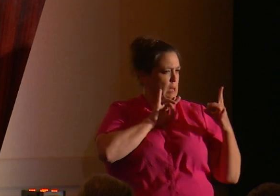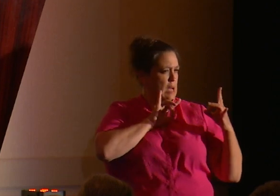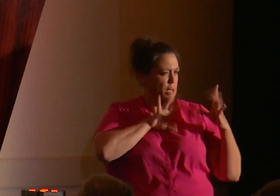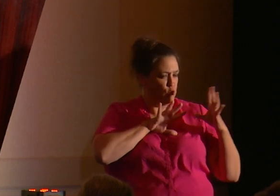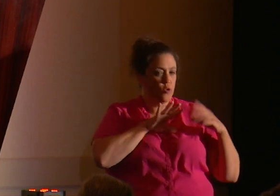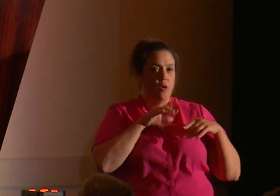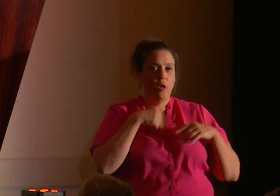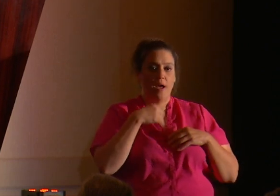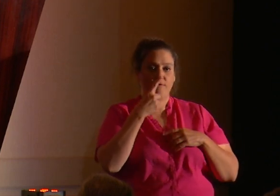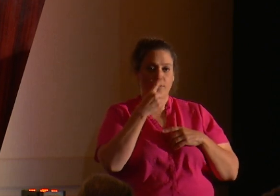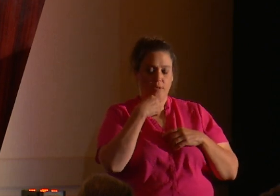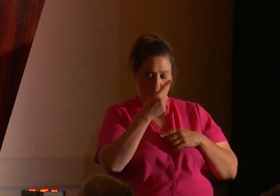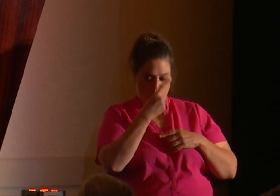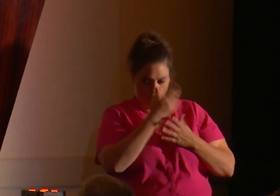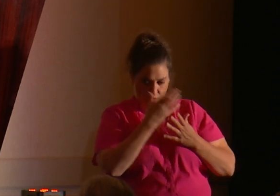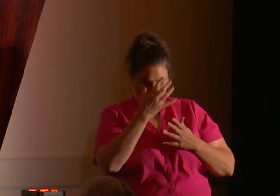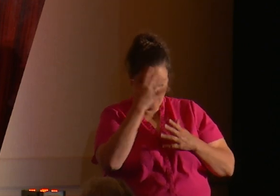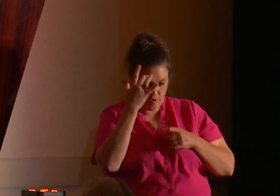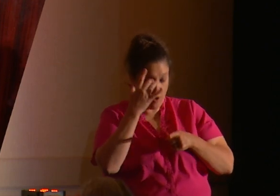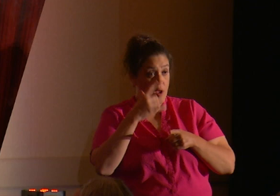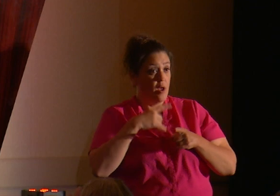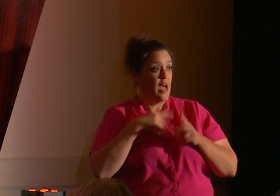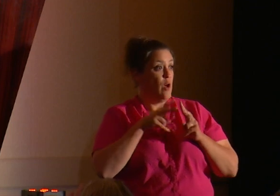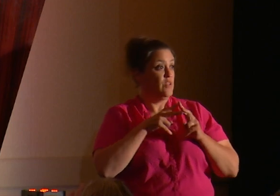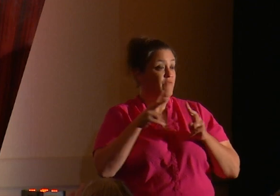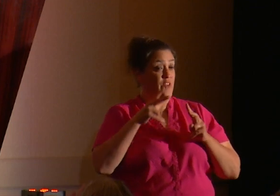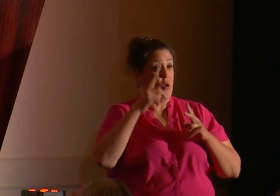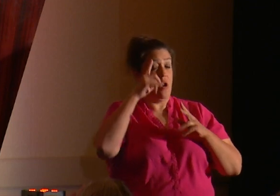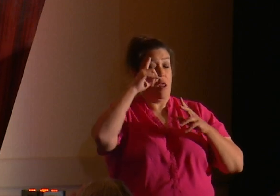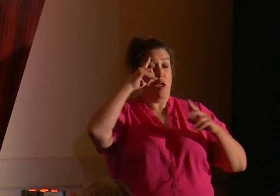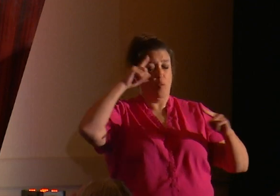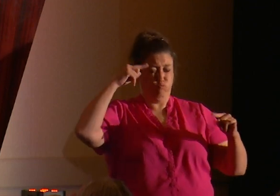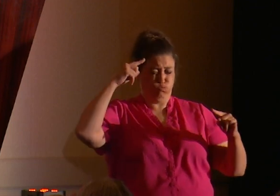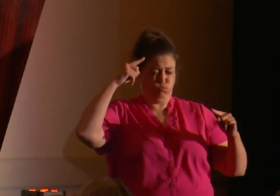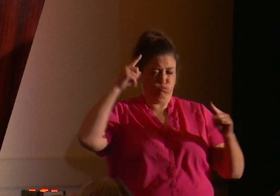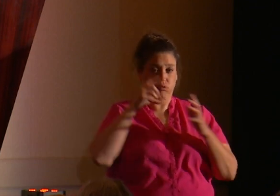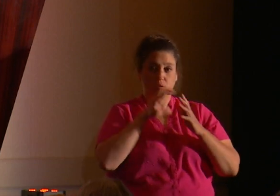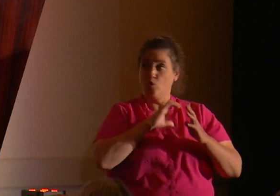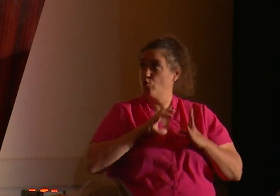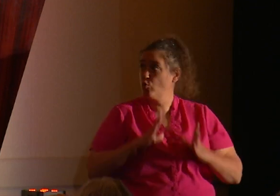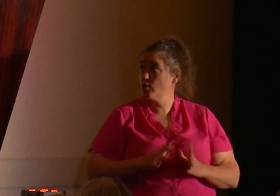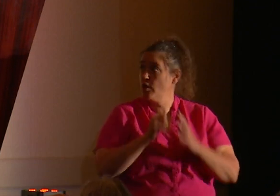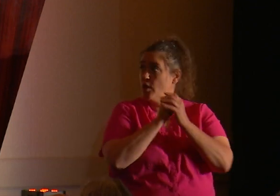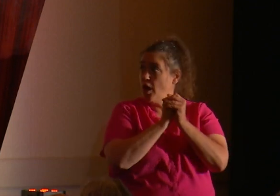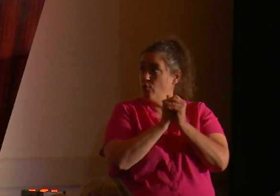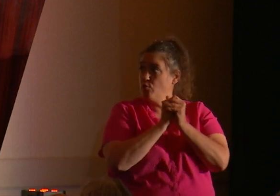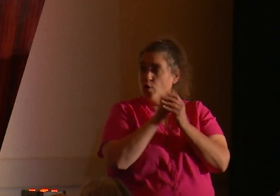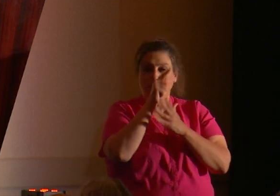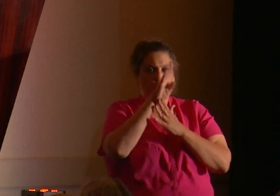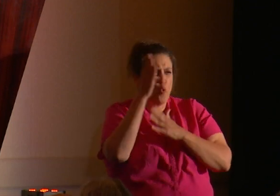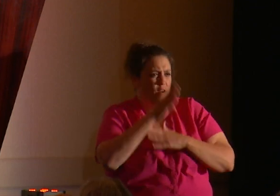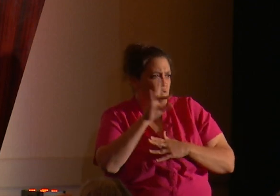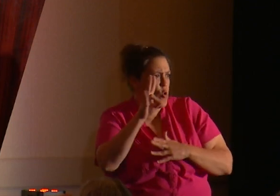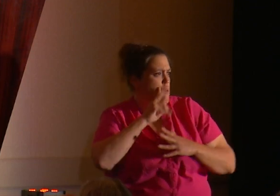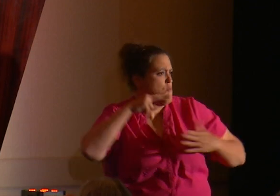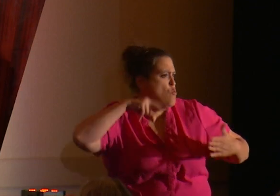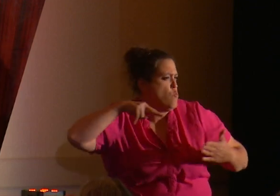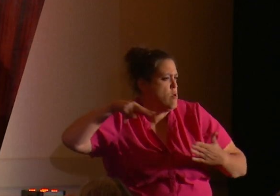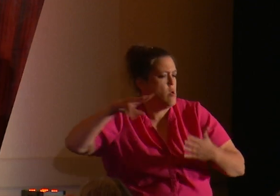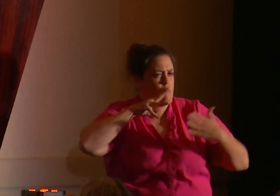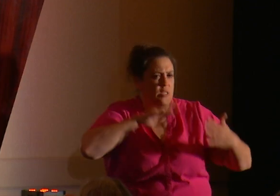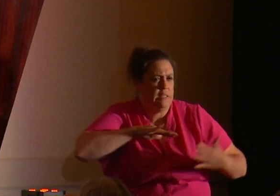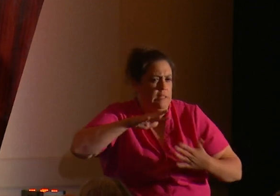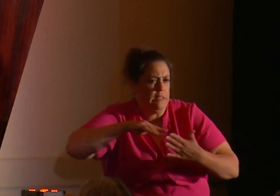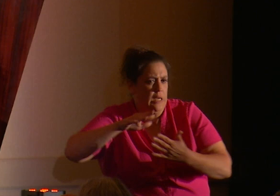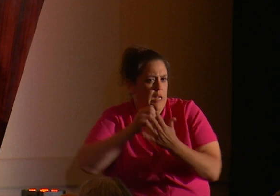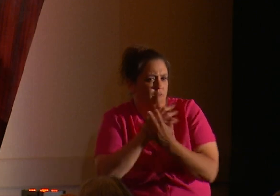I got to tell you, one thing I left out is that I was a super crazy Christian. Like, I was praying 24 hours a day. I was reading all the time. I was studying everything. I